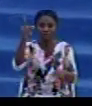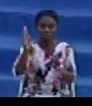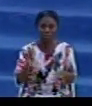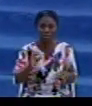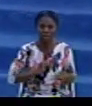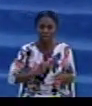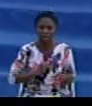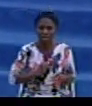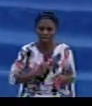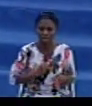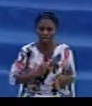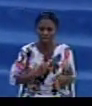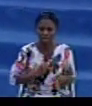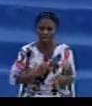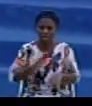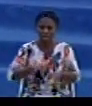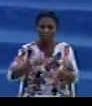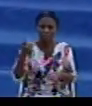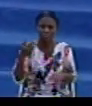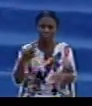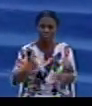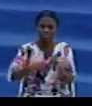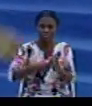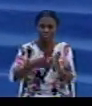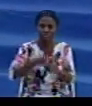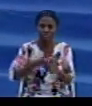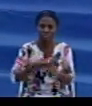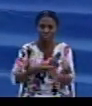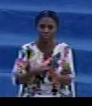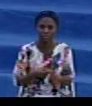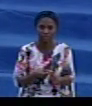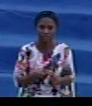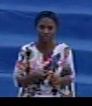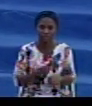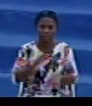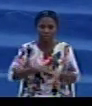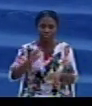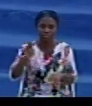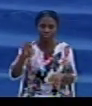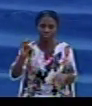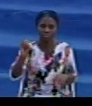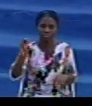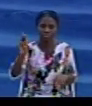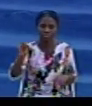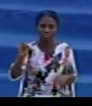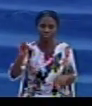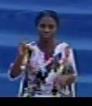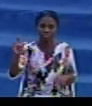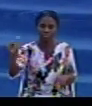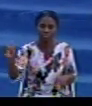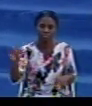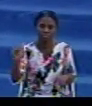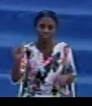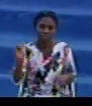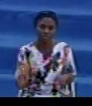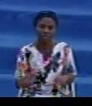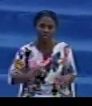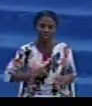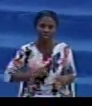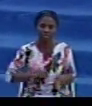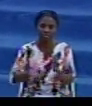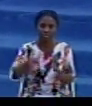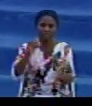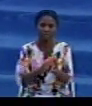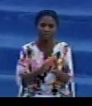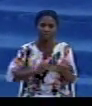the 24th of this month, that's the Monday, and I discovered I had a lump at the back of my neck, and that pain